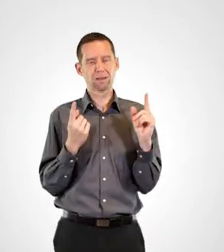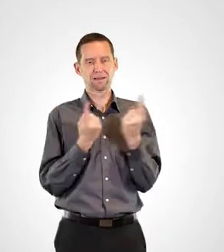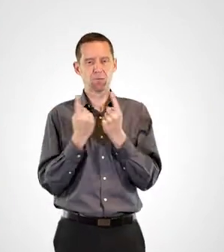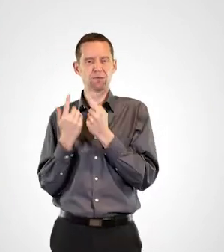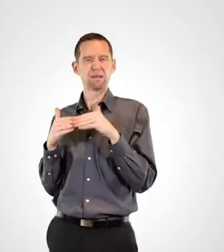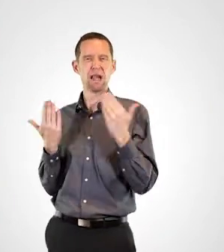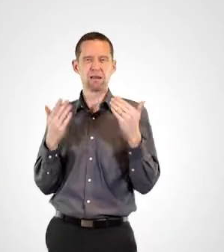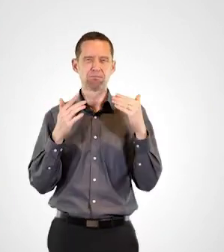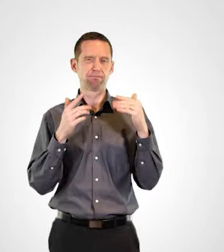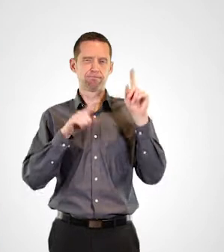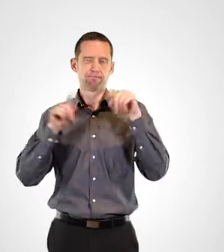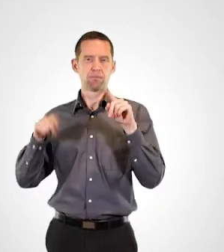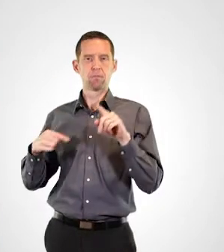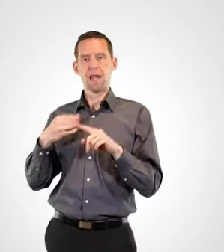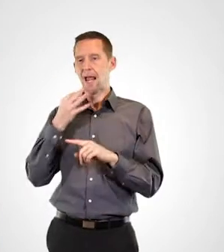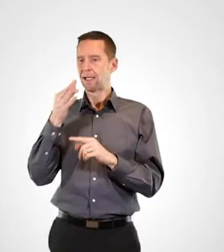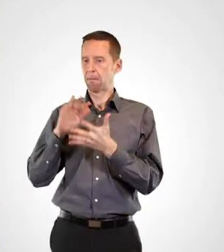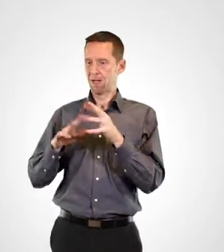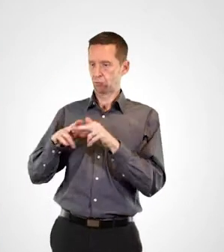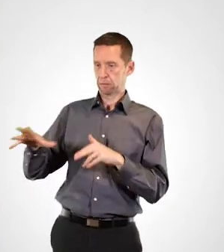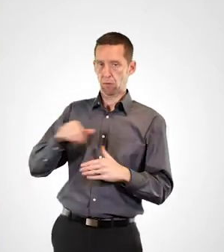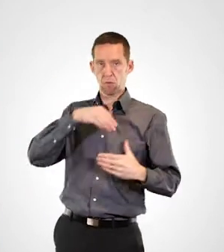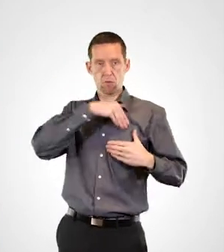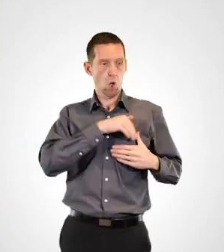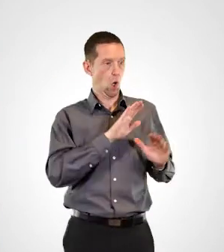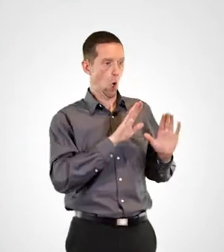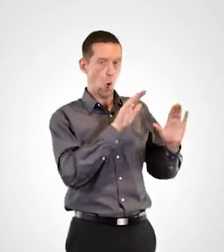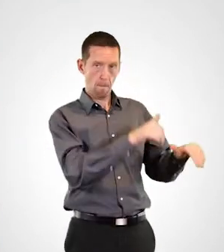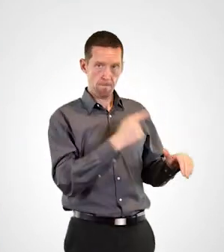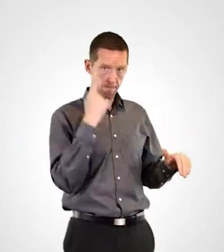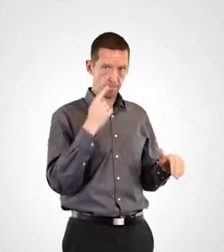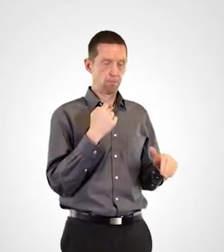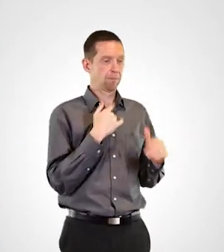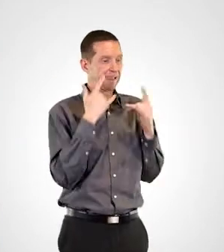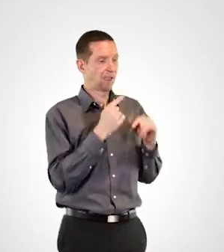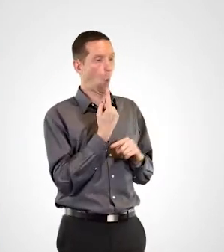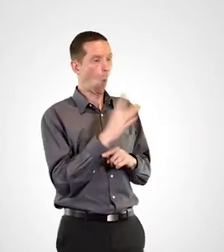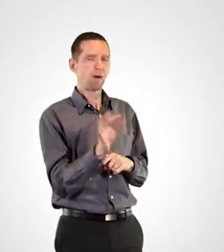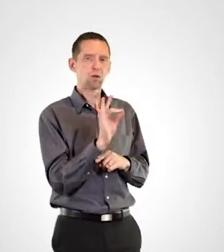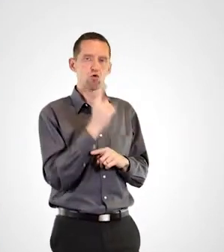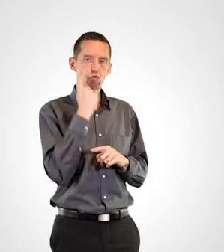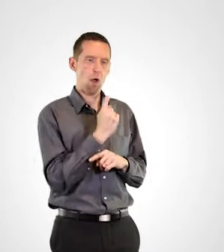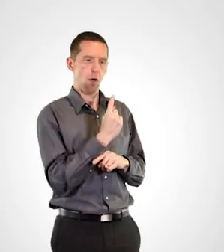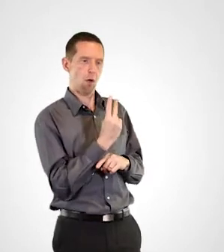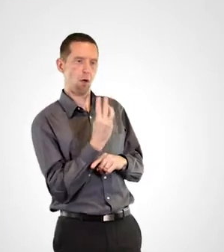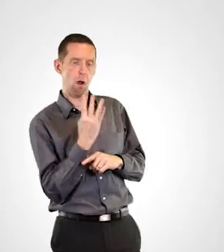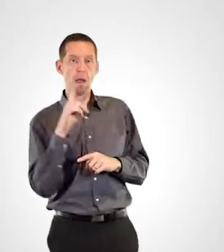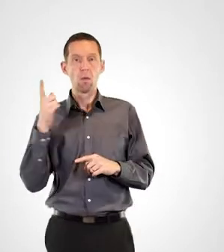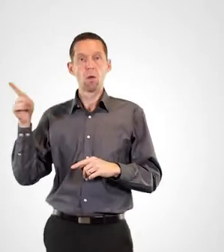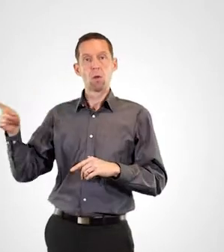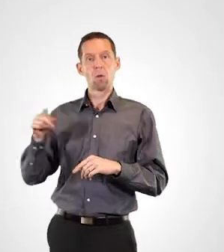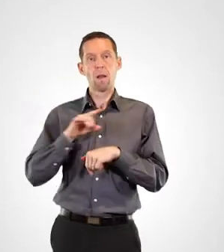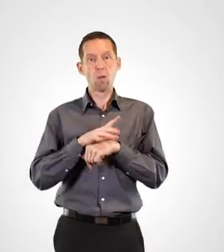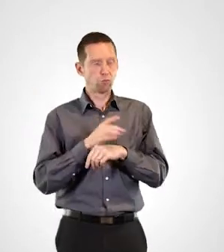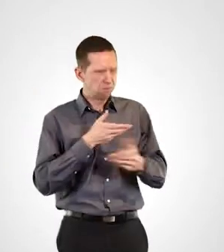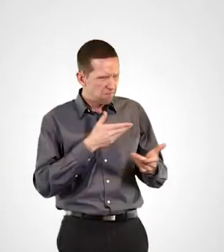days. So what we're asking the families is to take it home. What our therapist, after testing it out and only getting one recording, what our therapist said, who started using it, is said, you